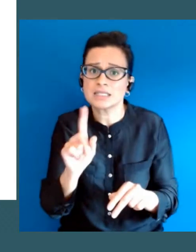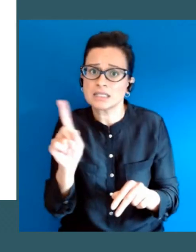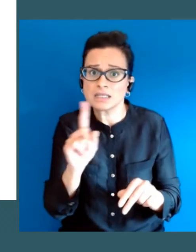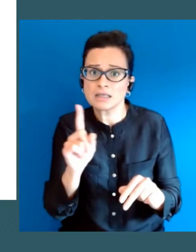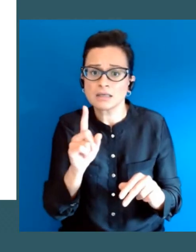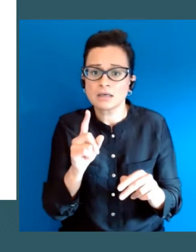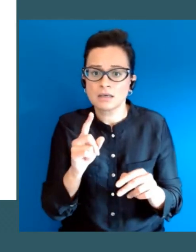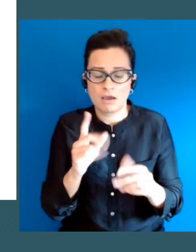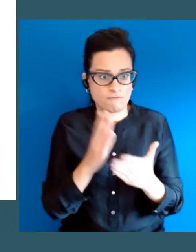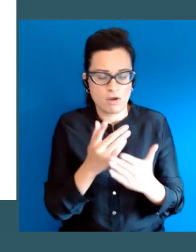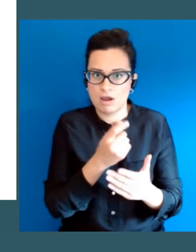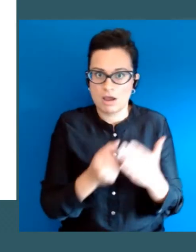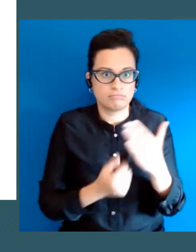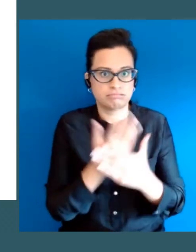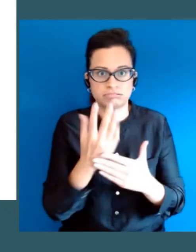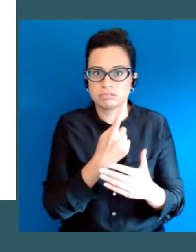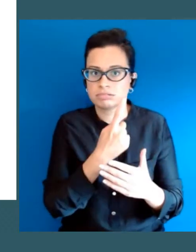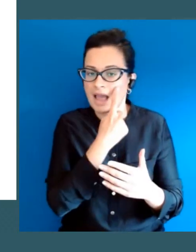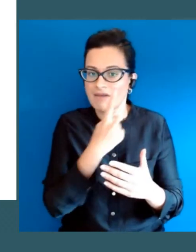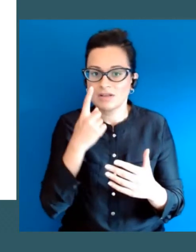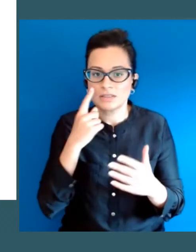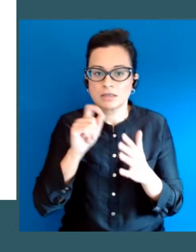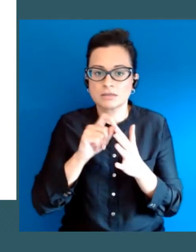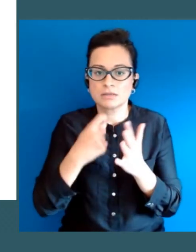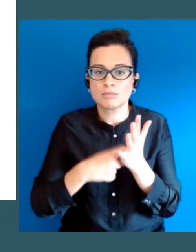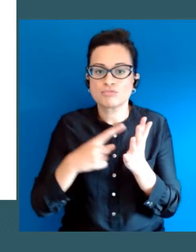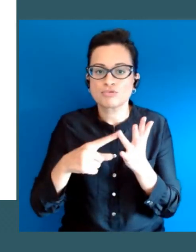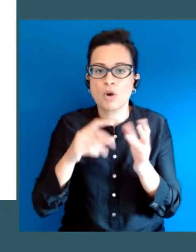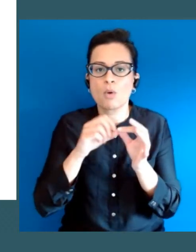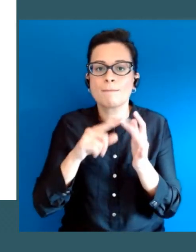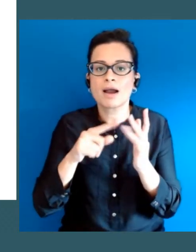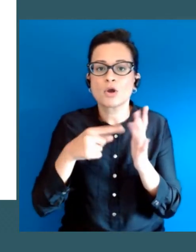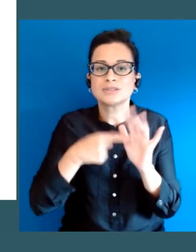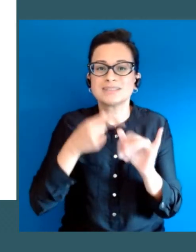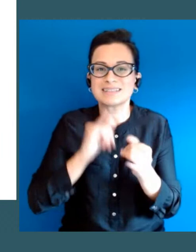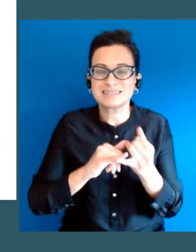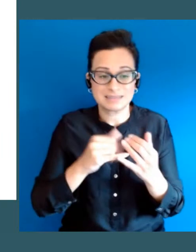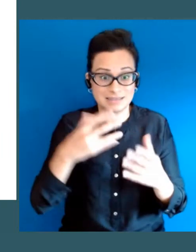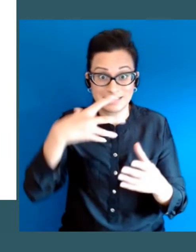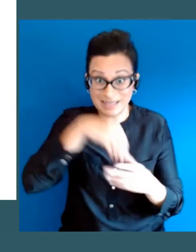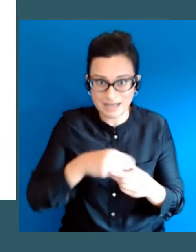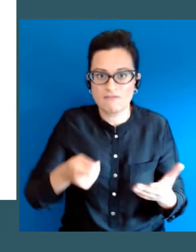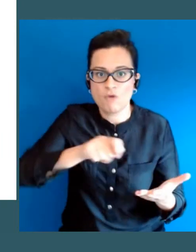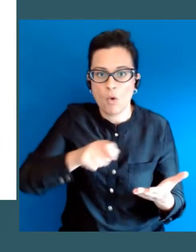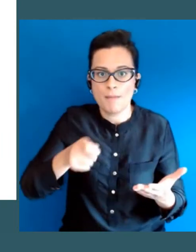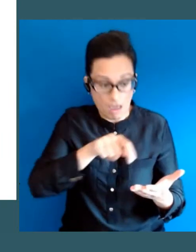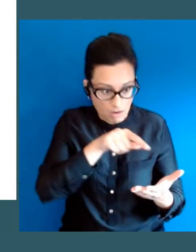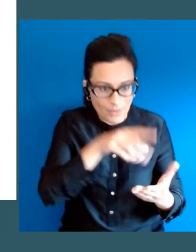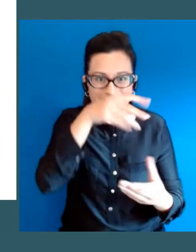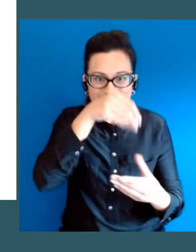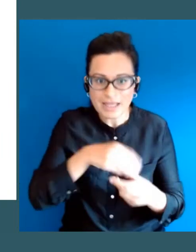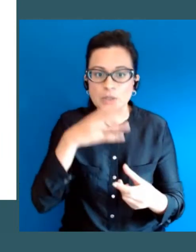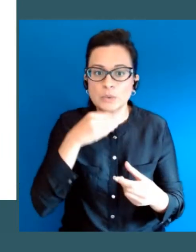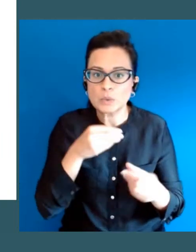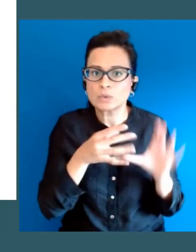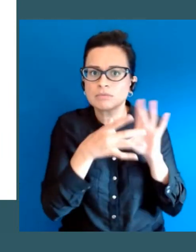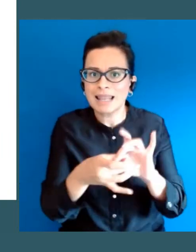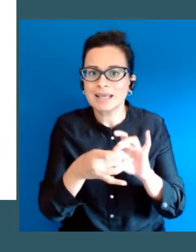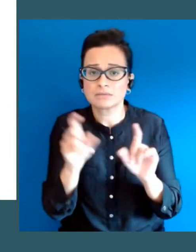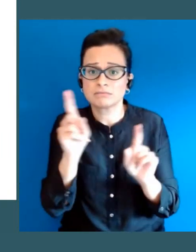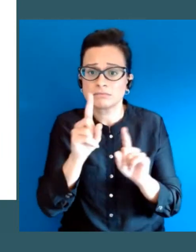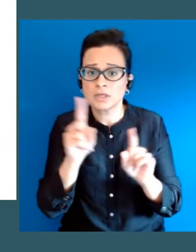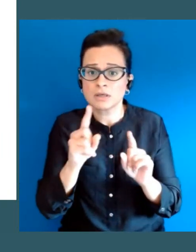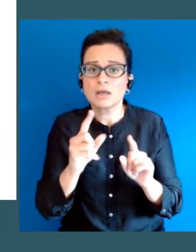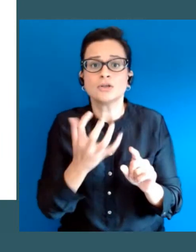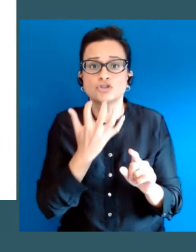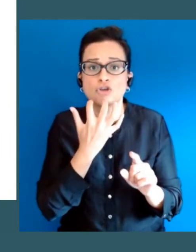evidence around the use of probiotics and symbiotics in these formulas. So we're starting now to see these being used in relation to tolerance and